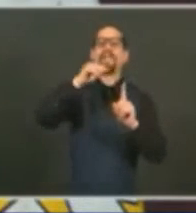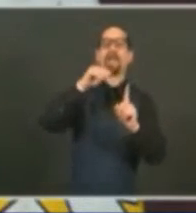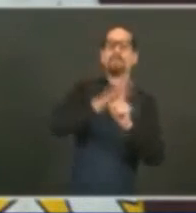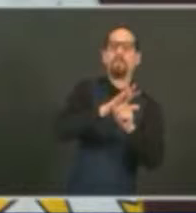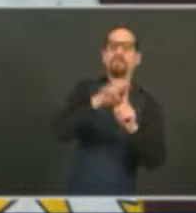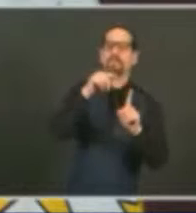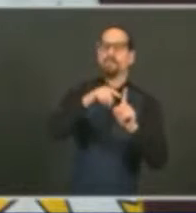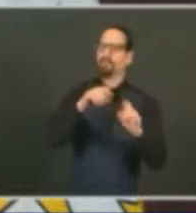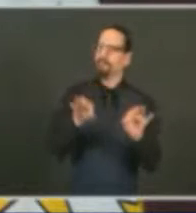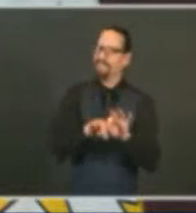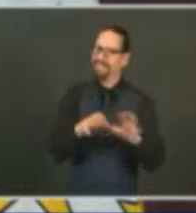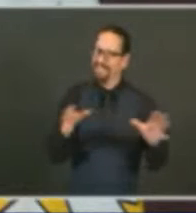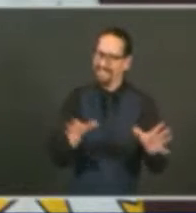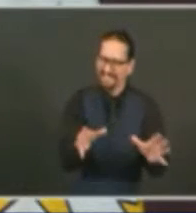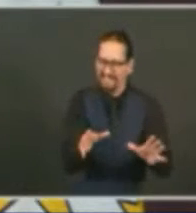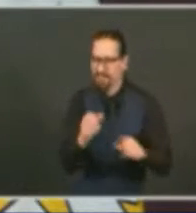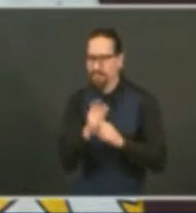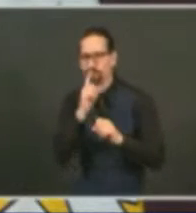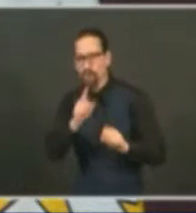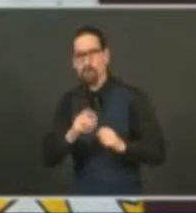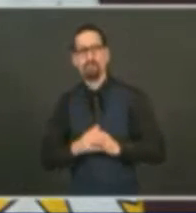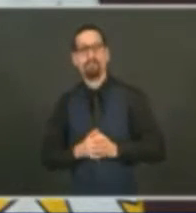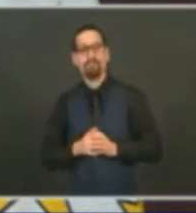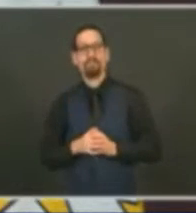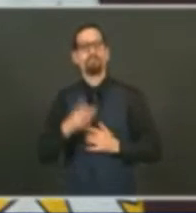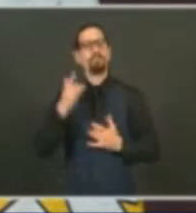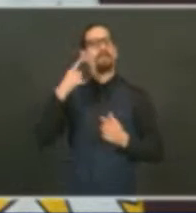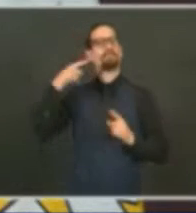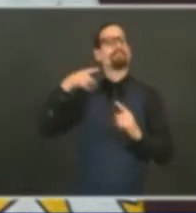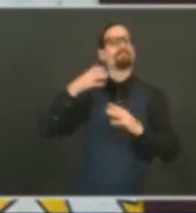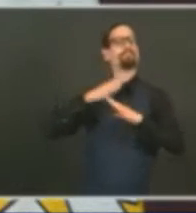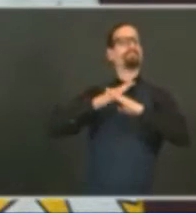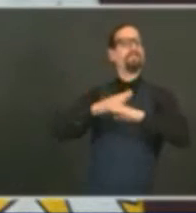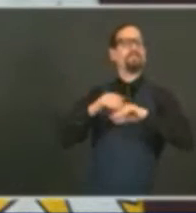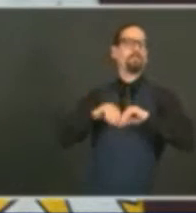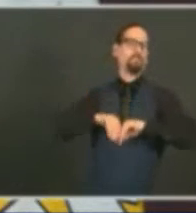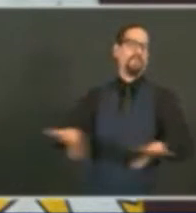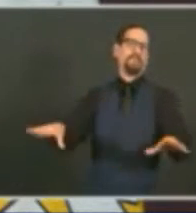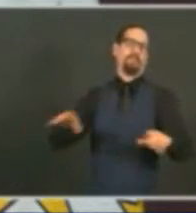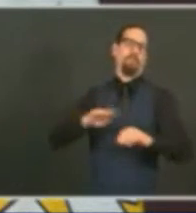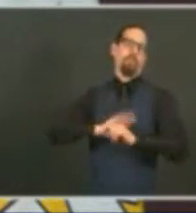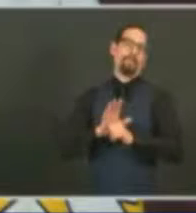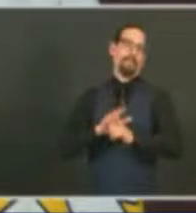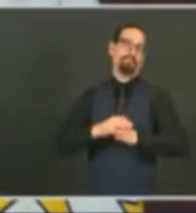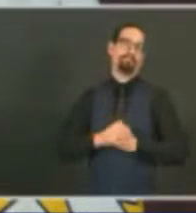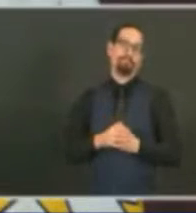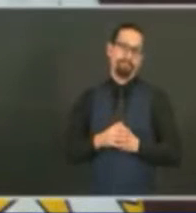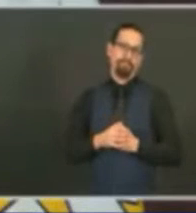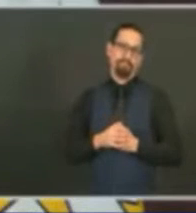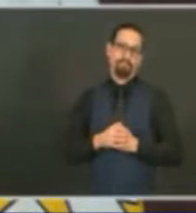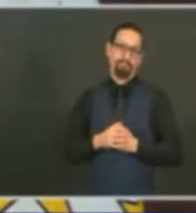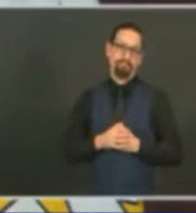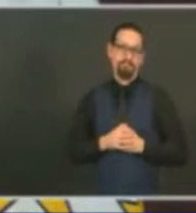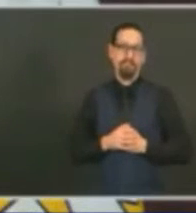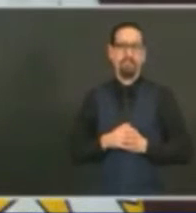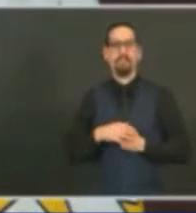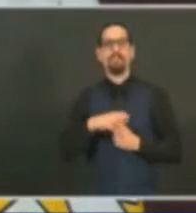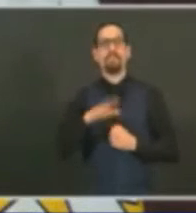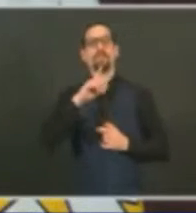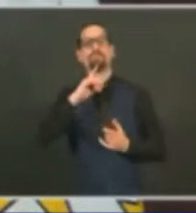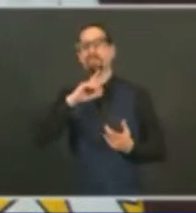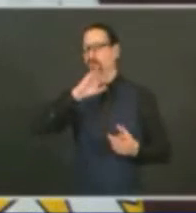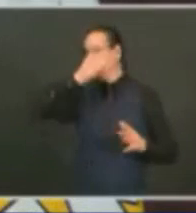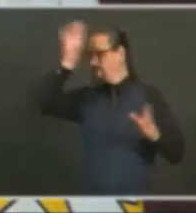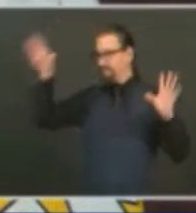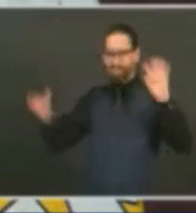stop transmission of coronavirus. All of this is critical in addition to the